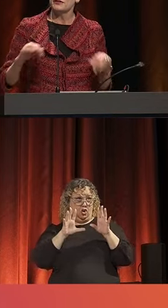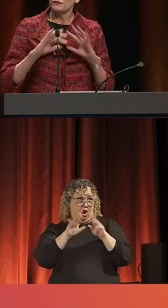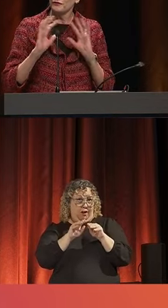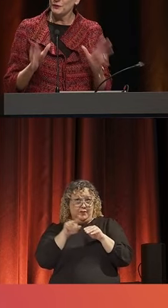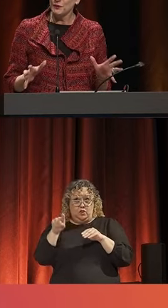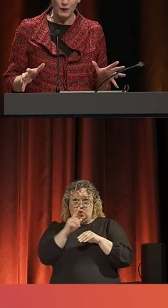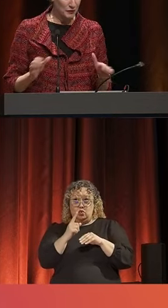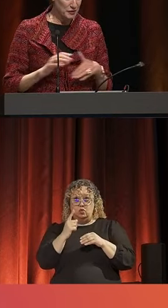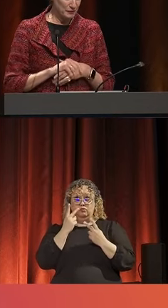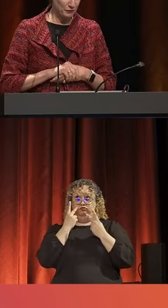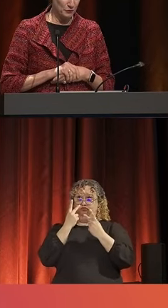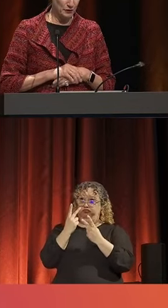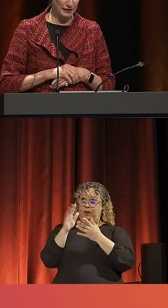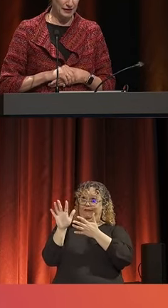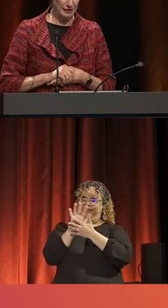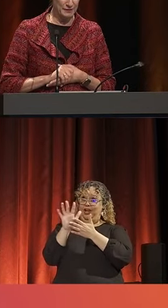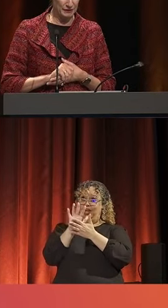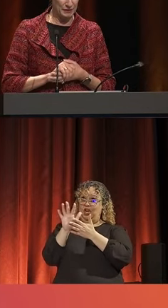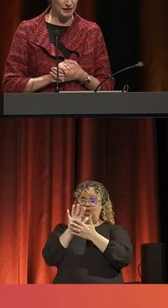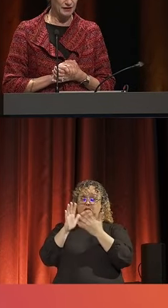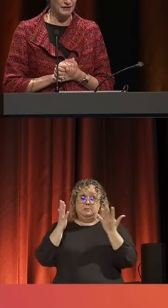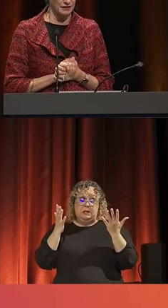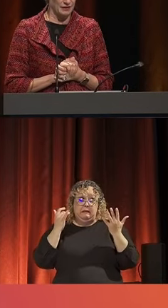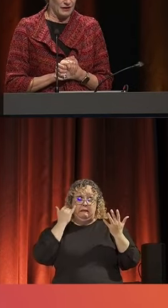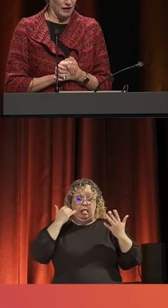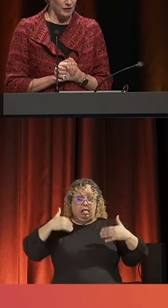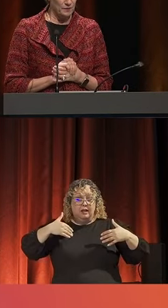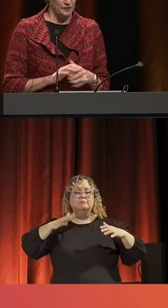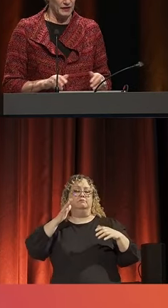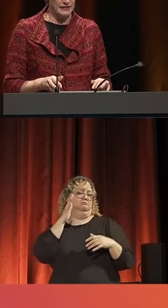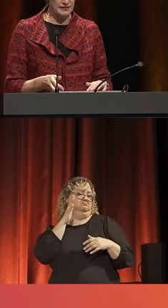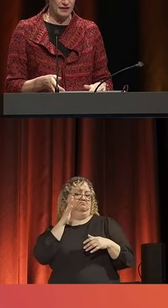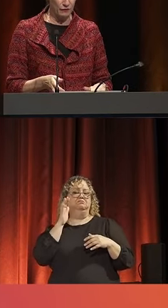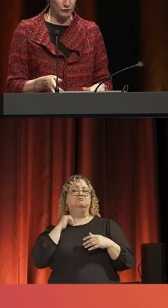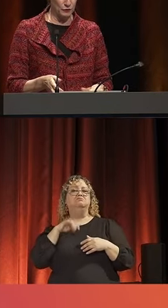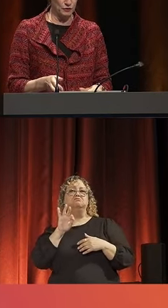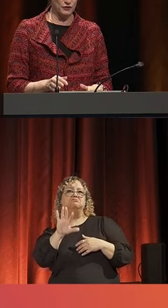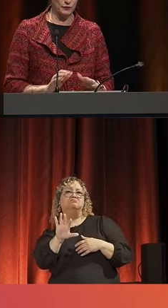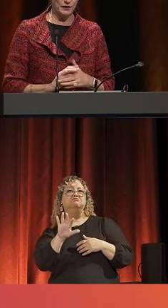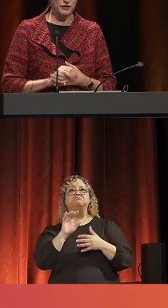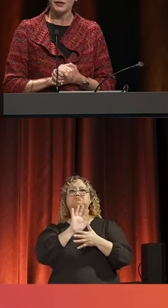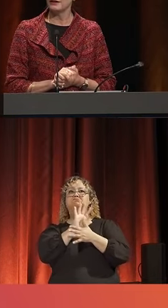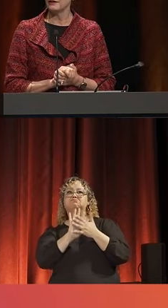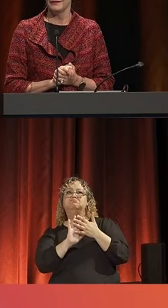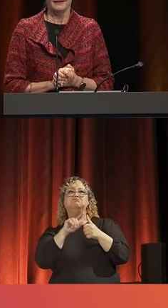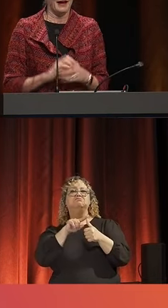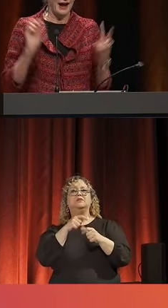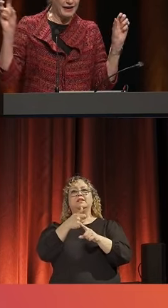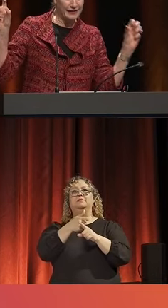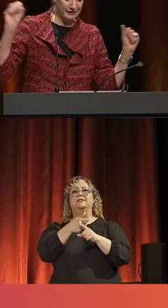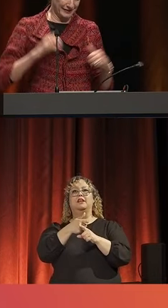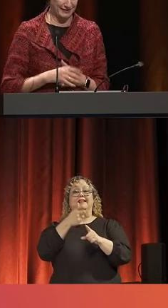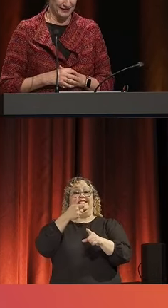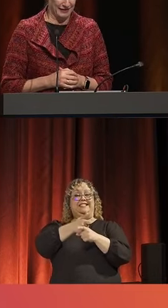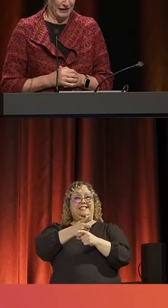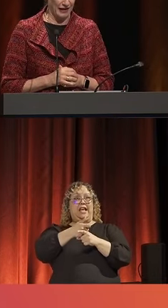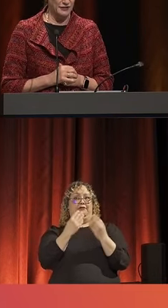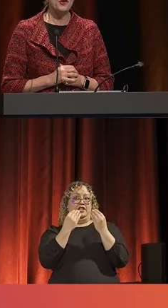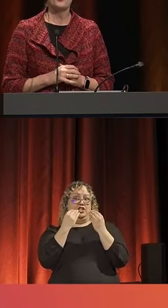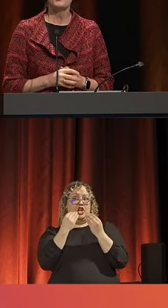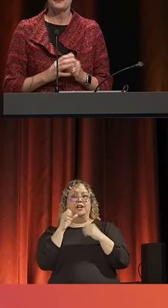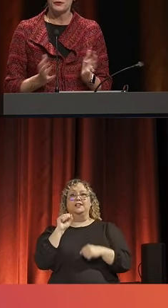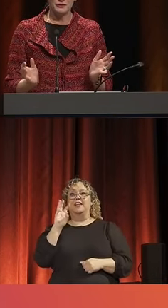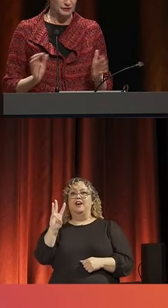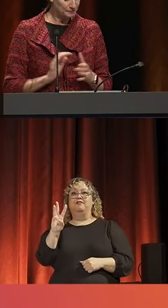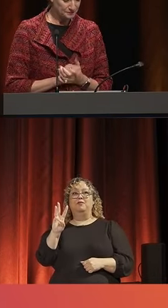didn't, just a few words before he comes up here. He's a self-taught software engineer, a hacker, and